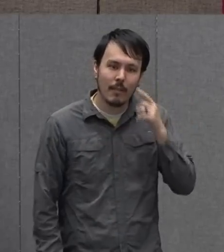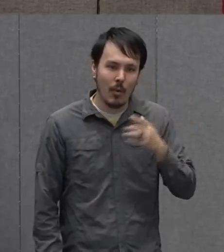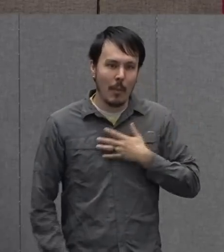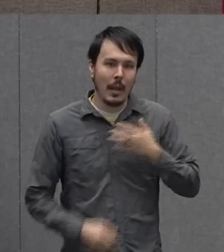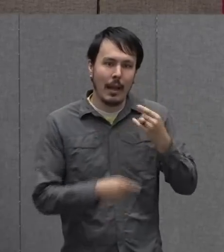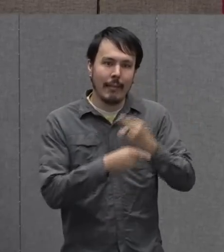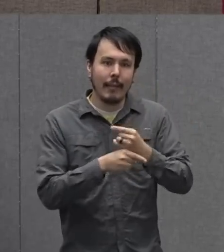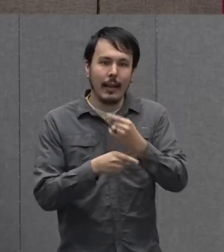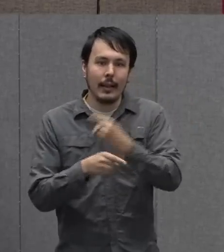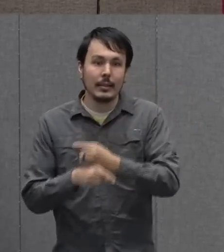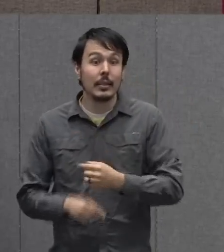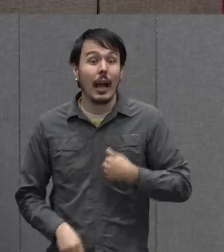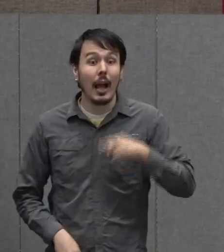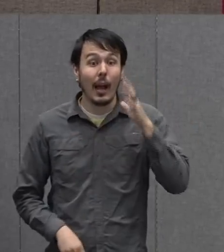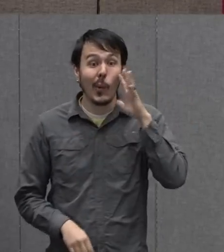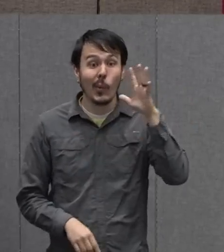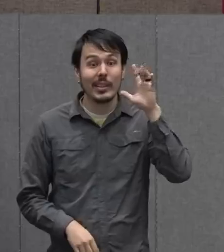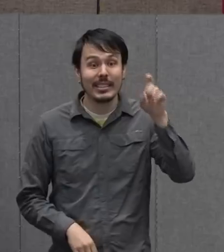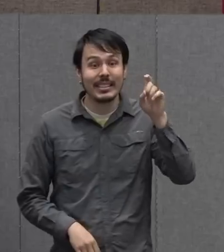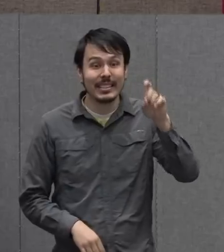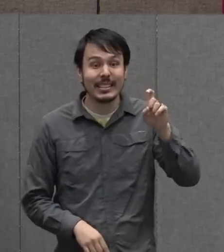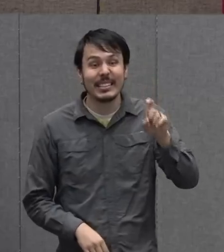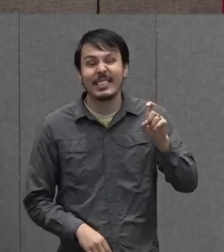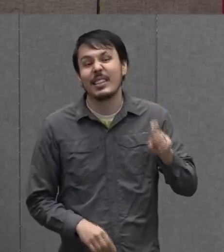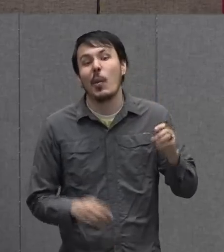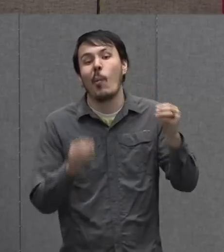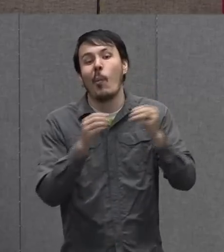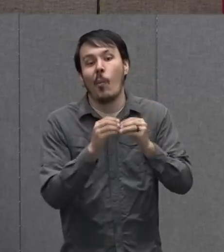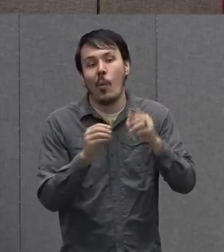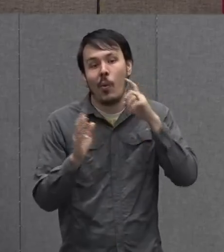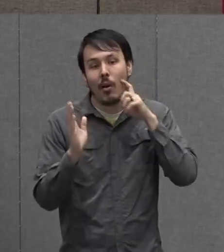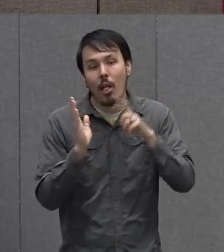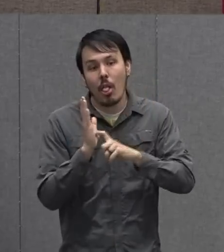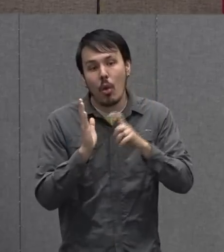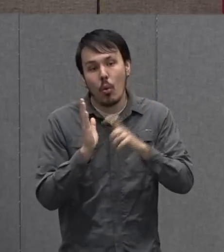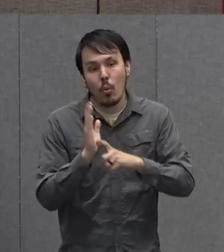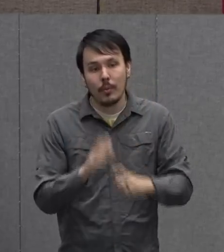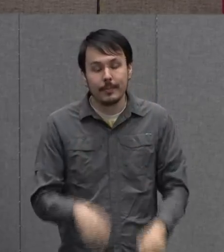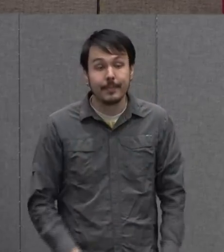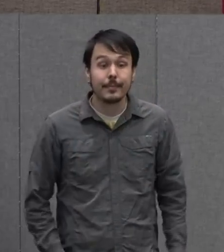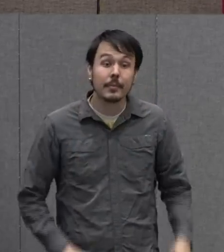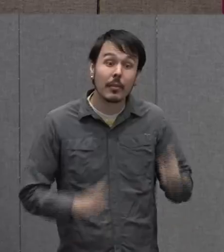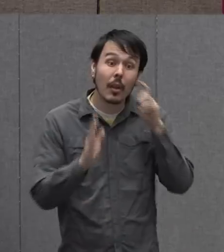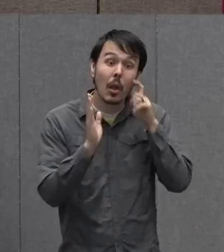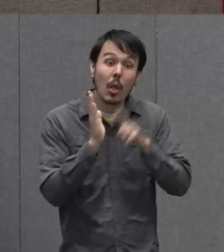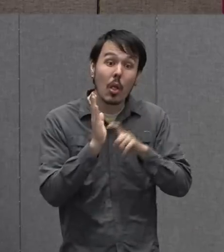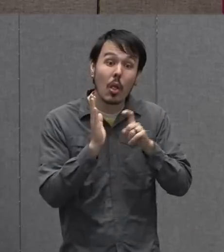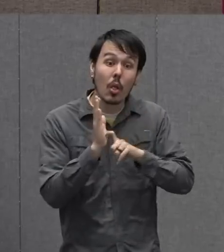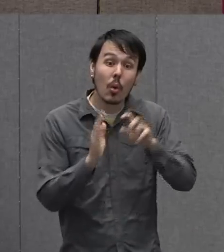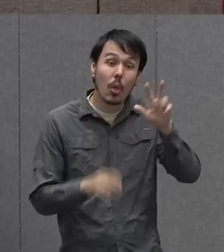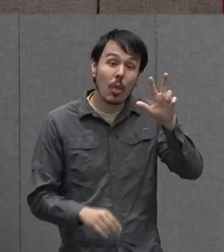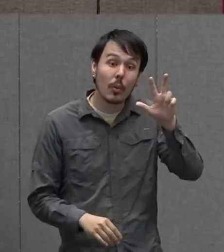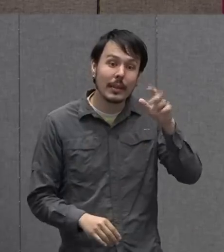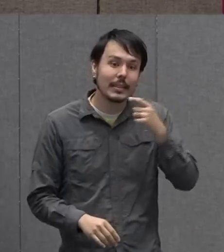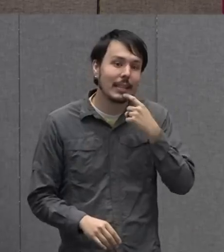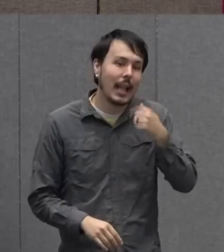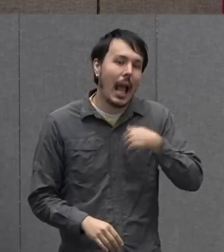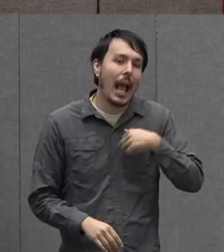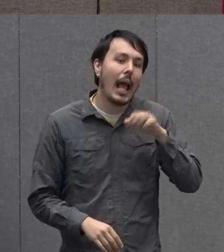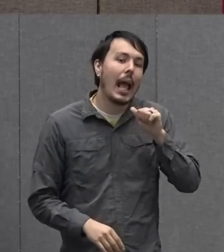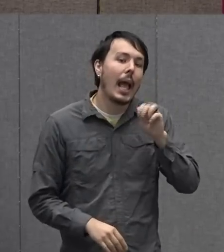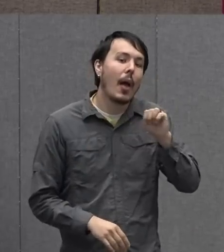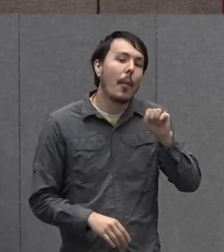clue. The next clue says, I am 1 week